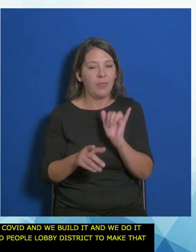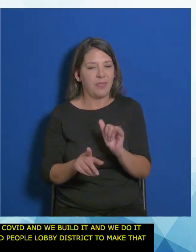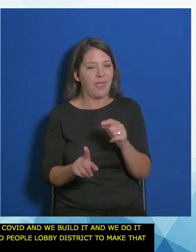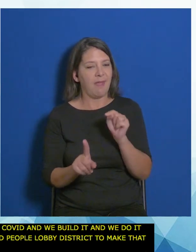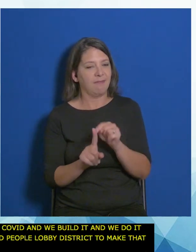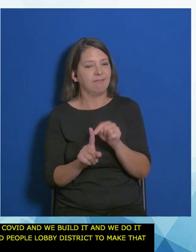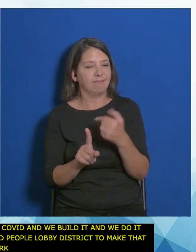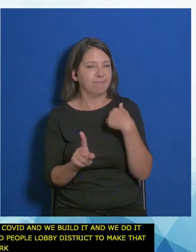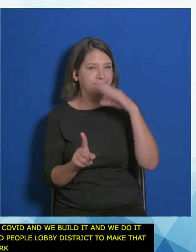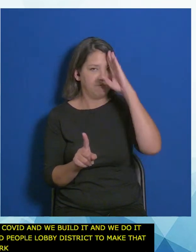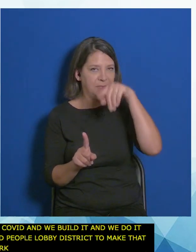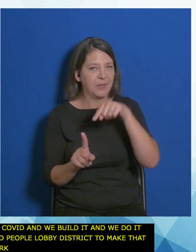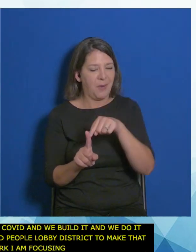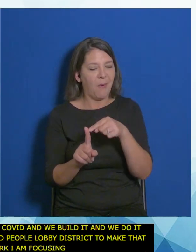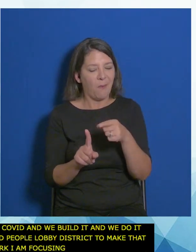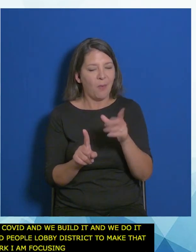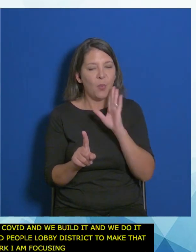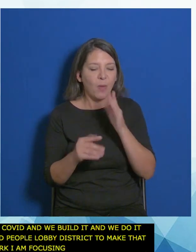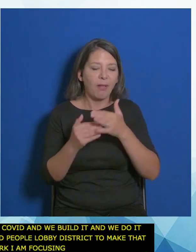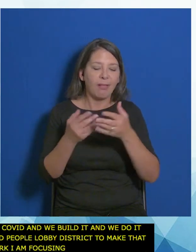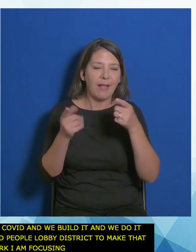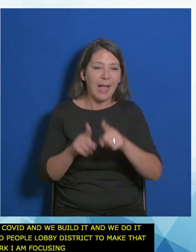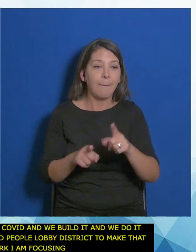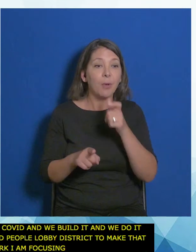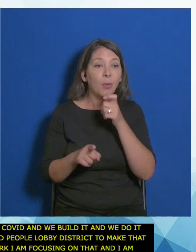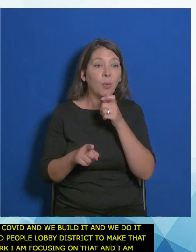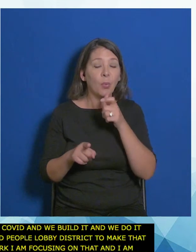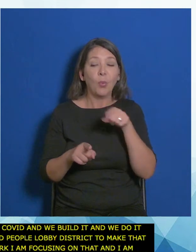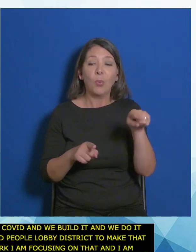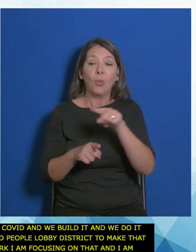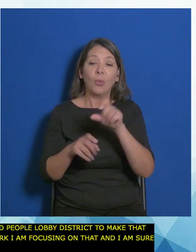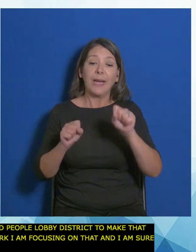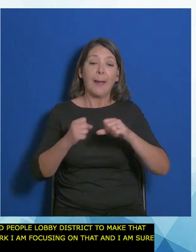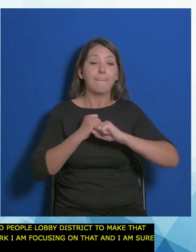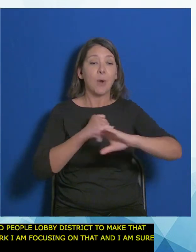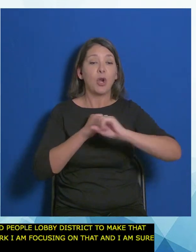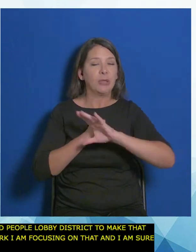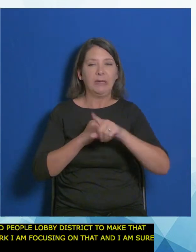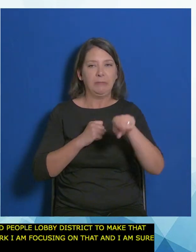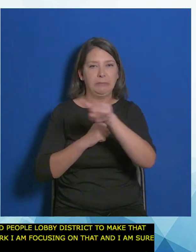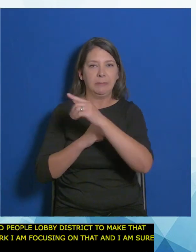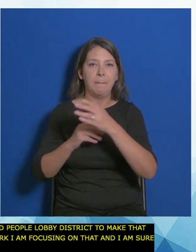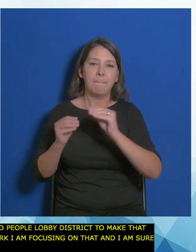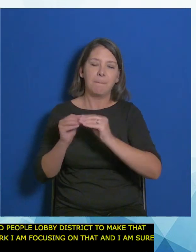there's people better than me who can do the marketing part, but yeah, thank you.